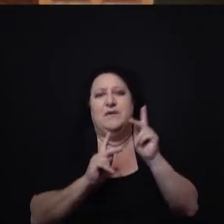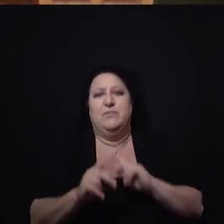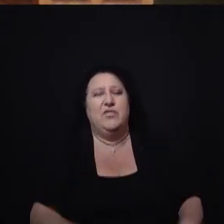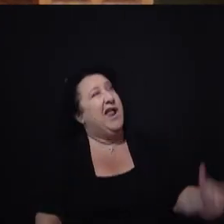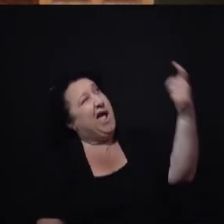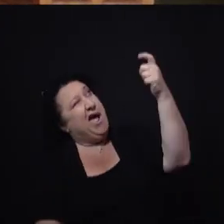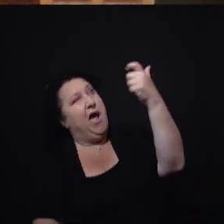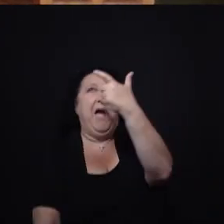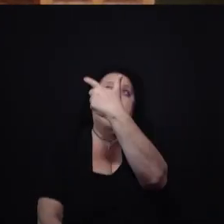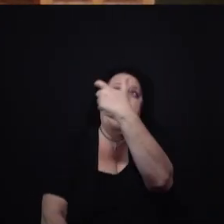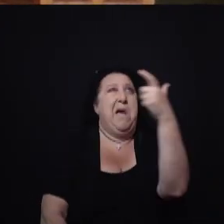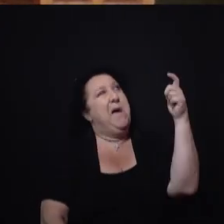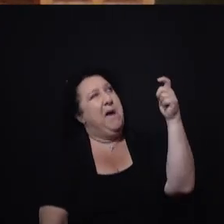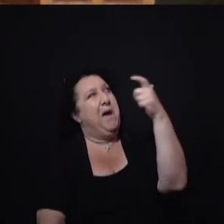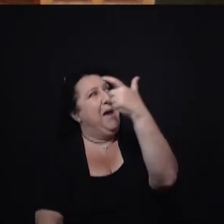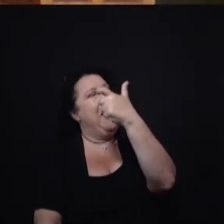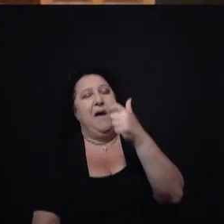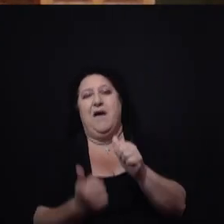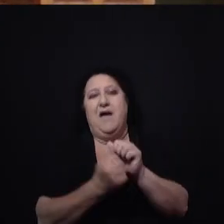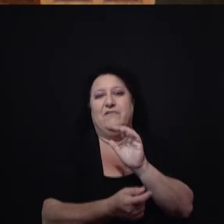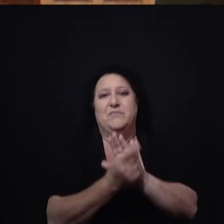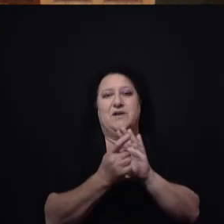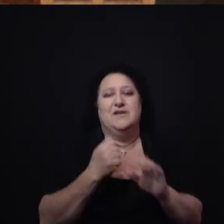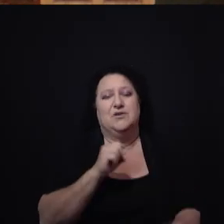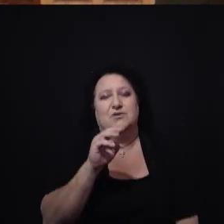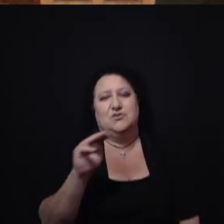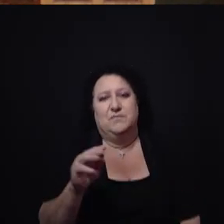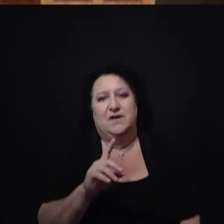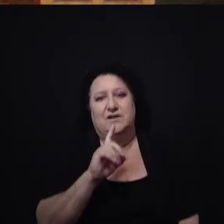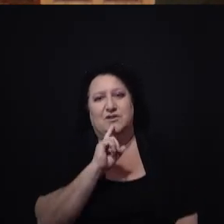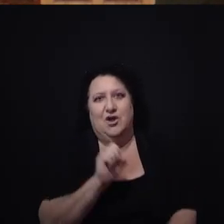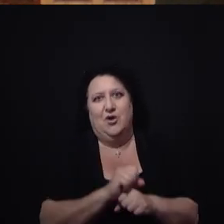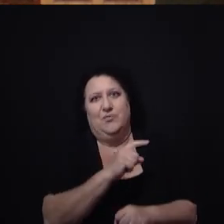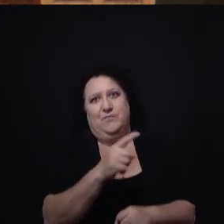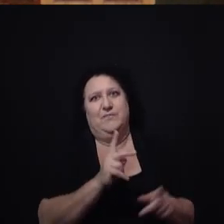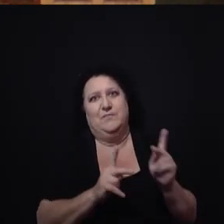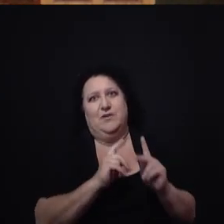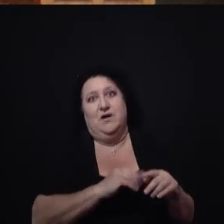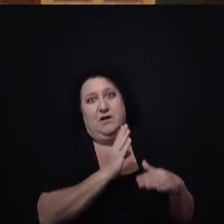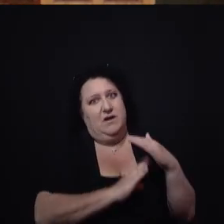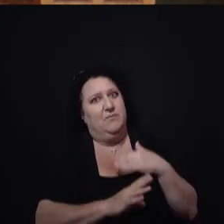either. Posting it to social media, making sure you know how humble they are.